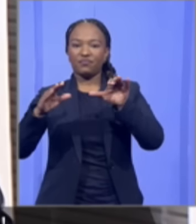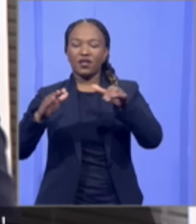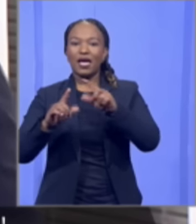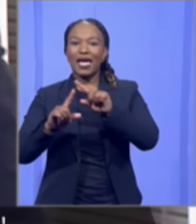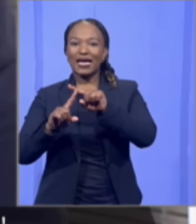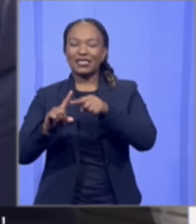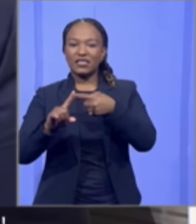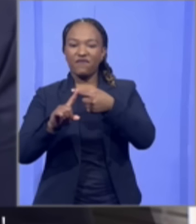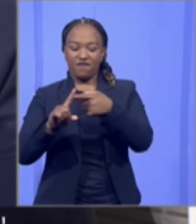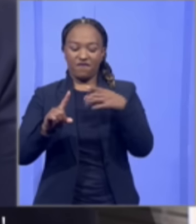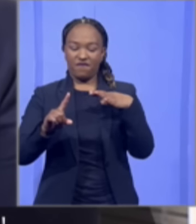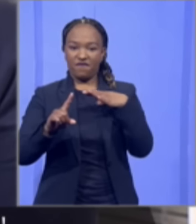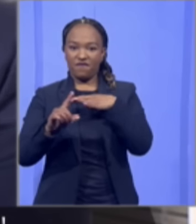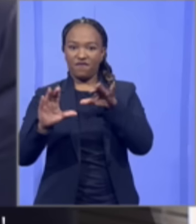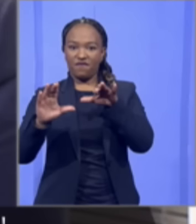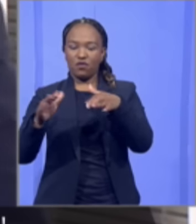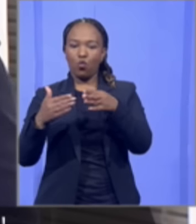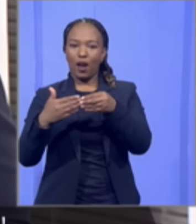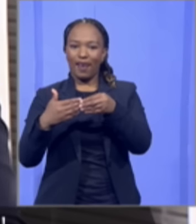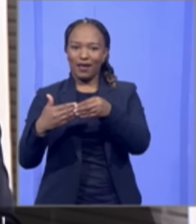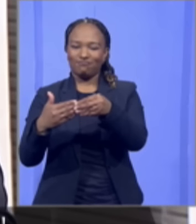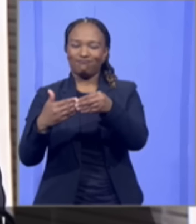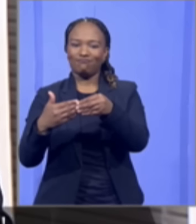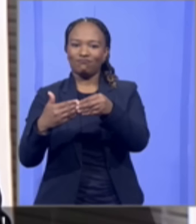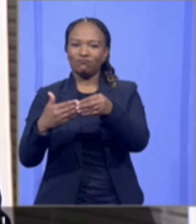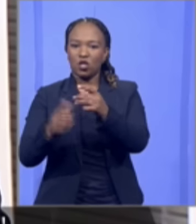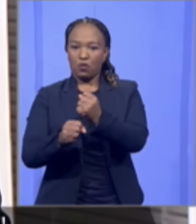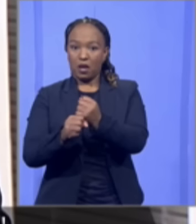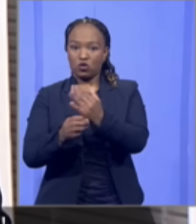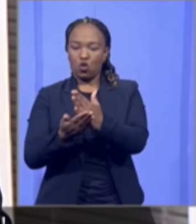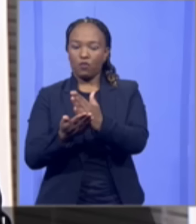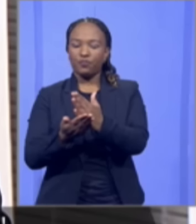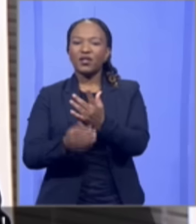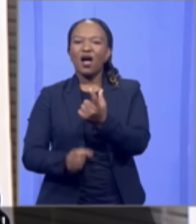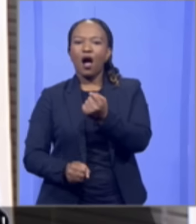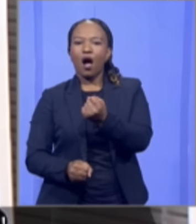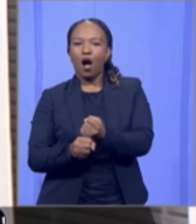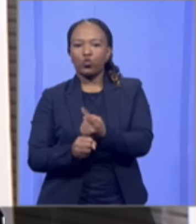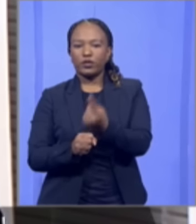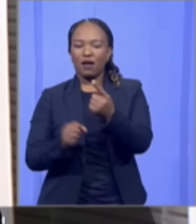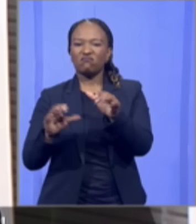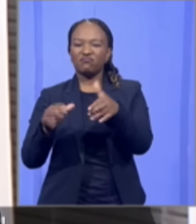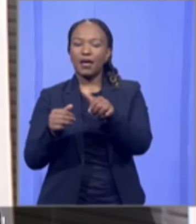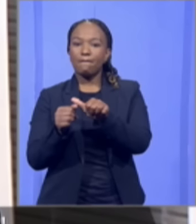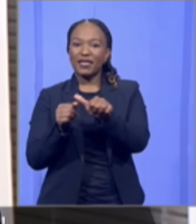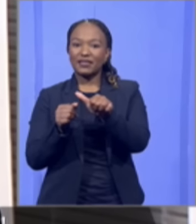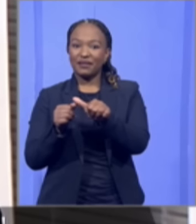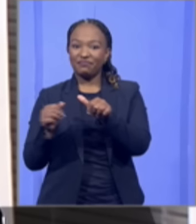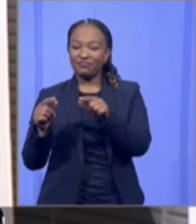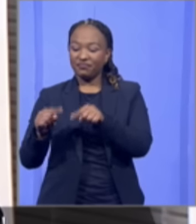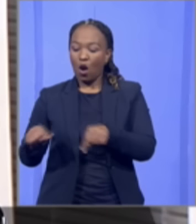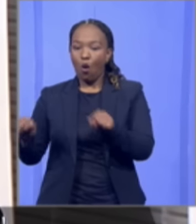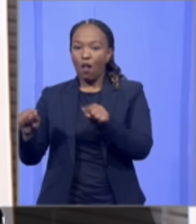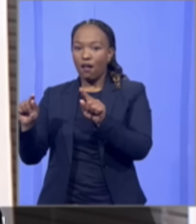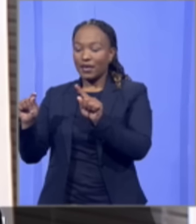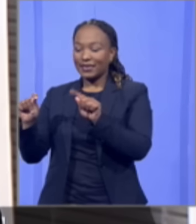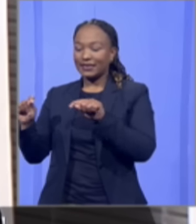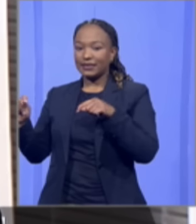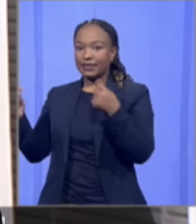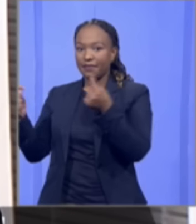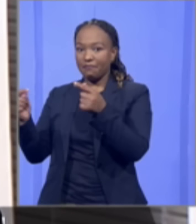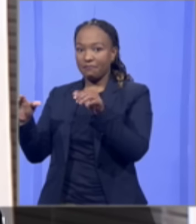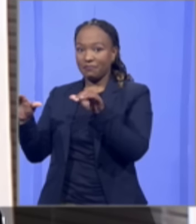to steer the ship towards a better Gauteng. The team will from this week start their work consolidating the election